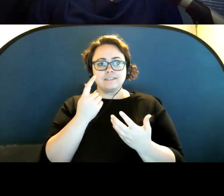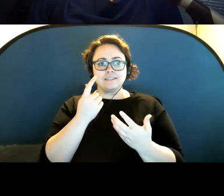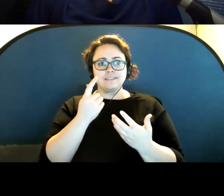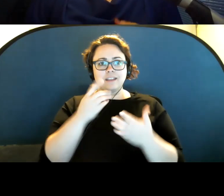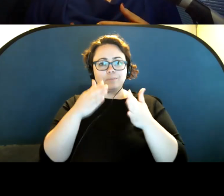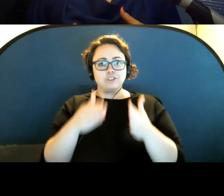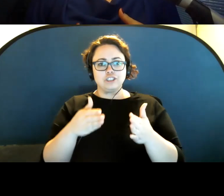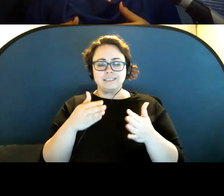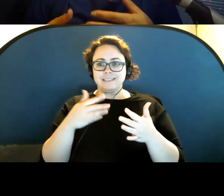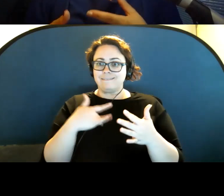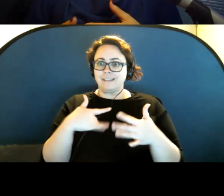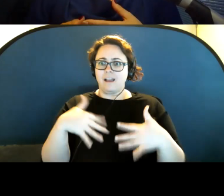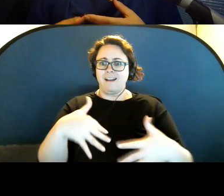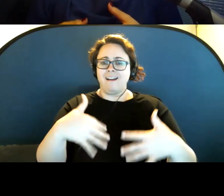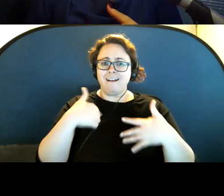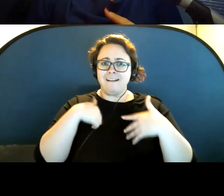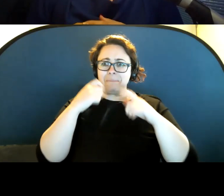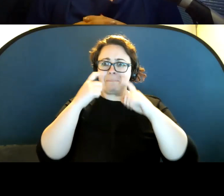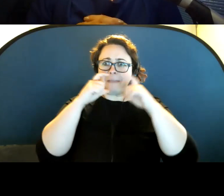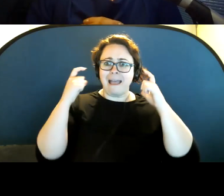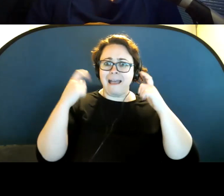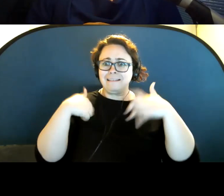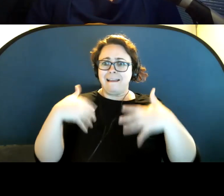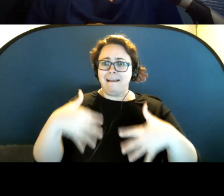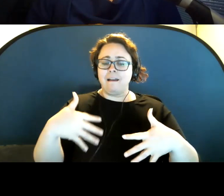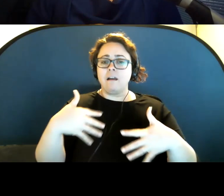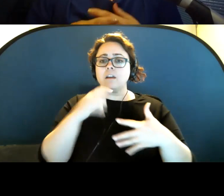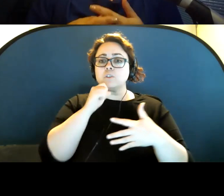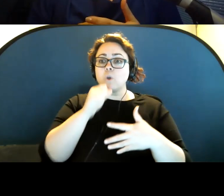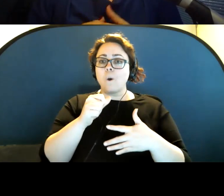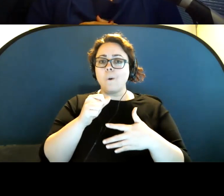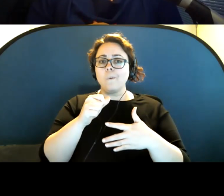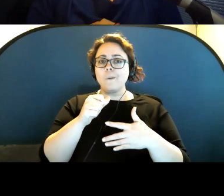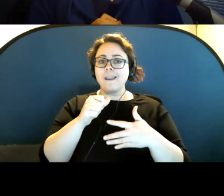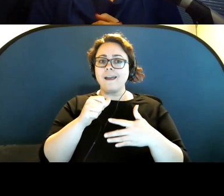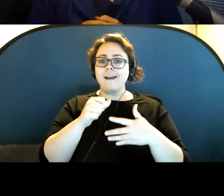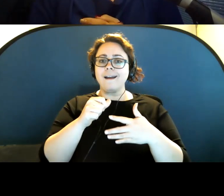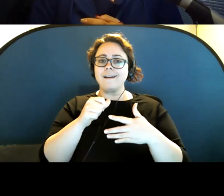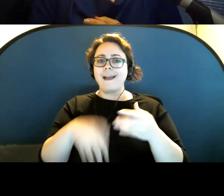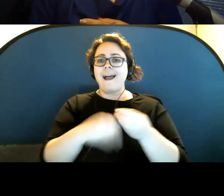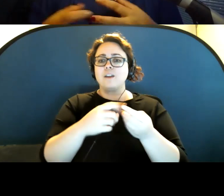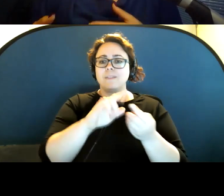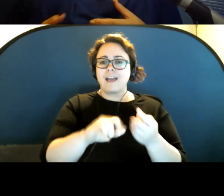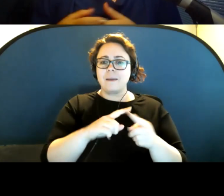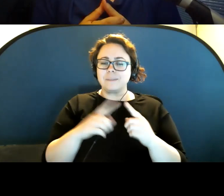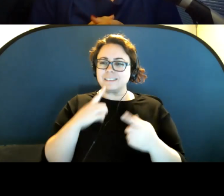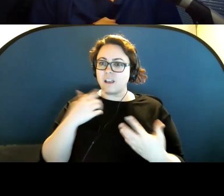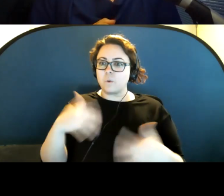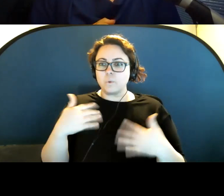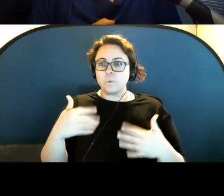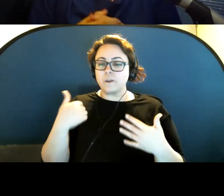around wearing a mask, that may, we may not want to lean into that, but we might want to say, gosh, it's about all of us making sacrifices to